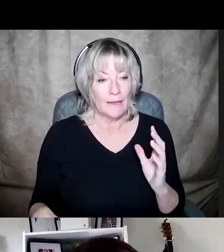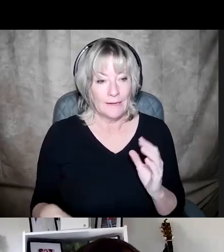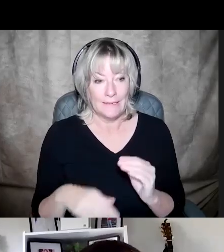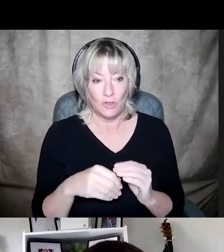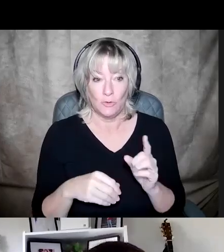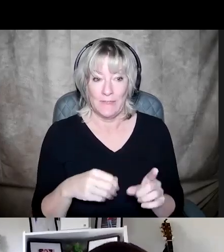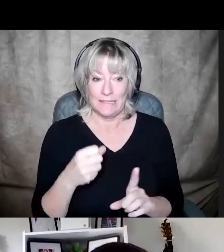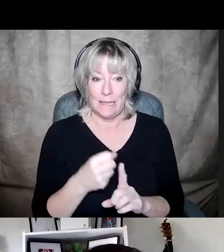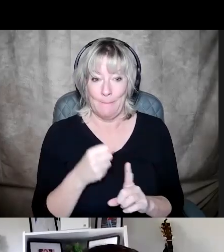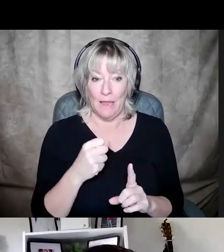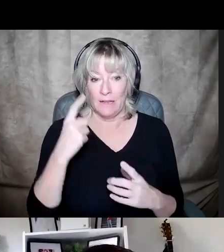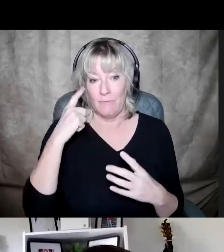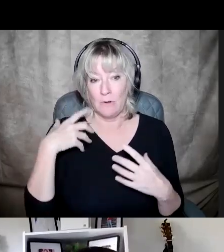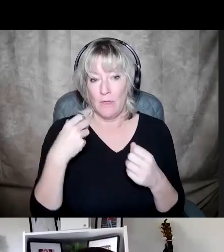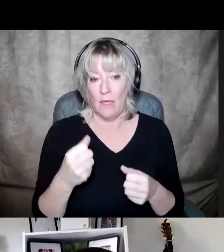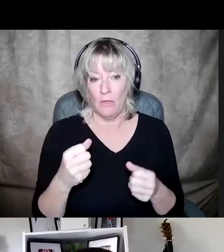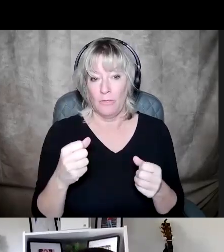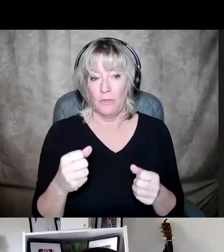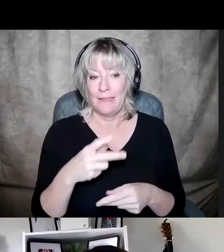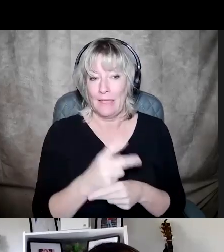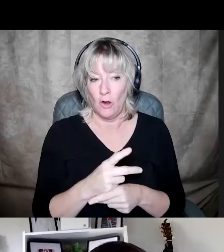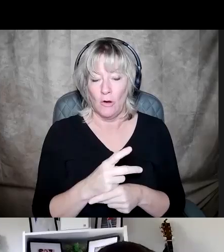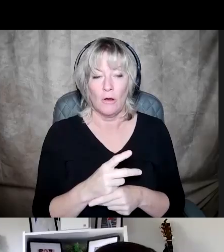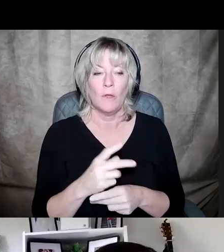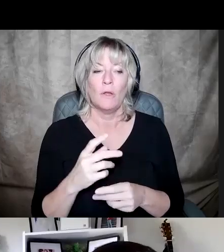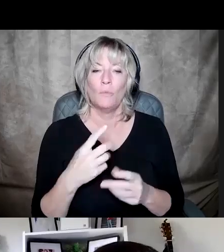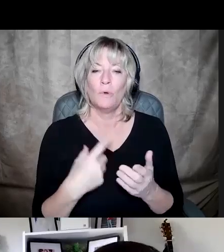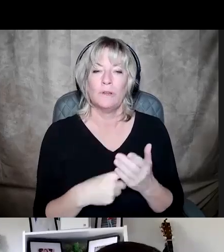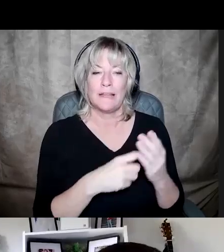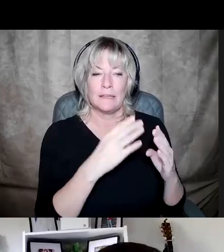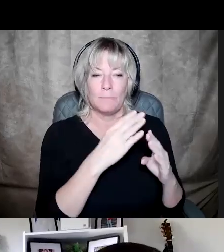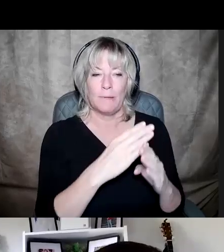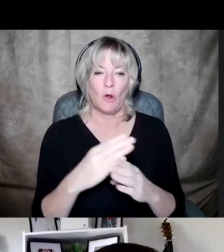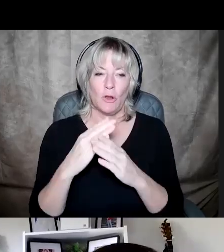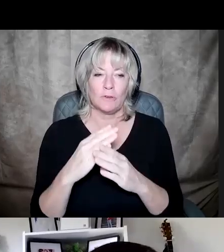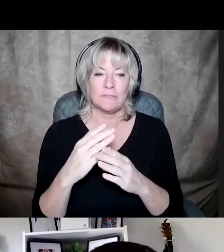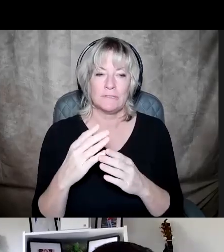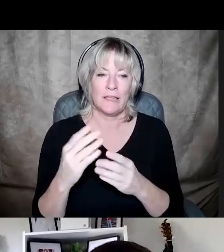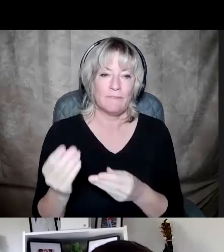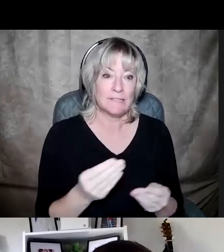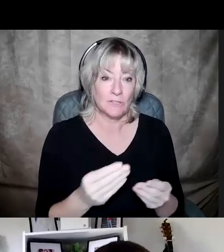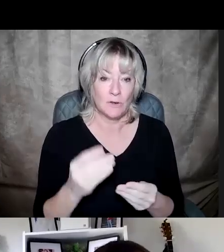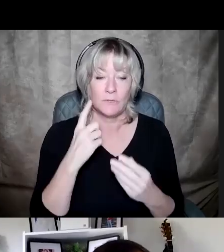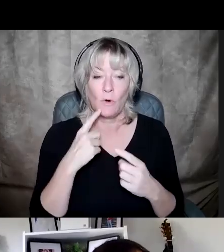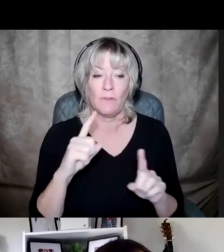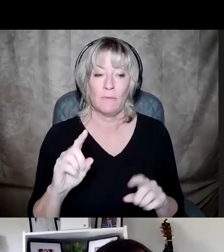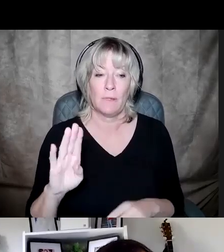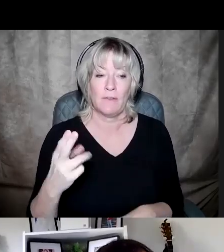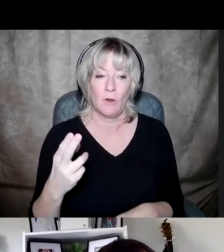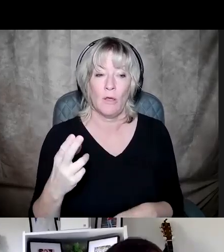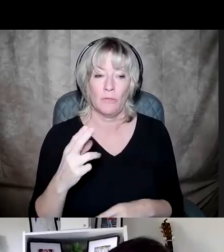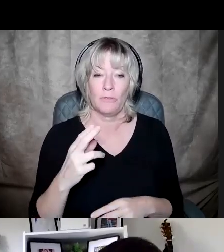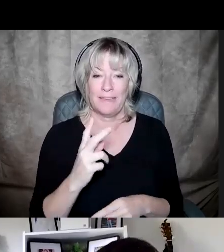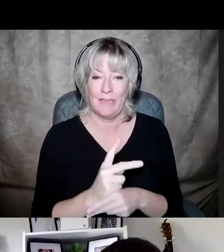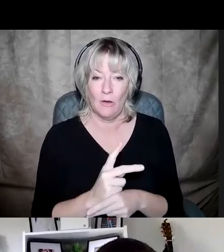impact of mental health crisis care, we looked a lot about kind of the barriers and facilitators to effective crisis care delivery. And this kind of work